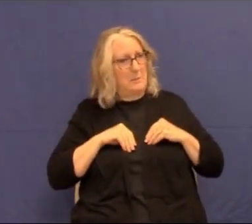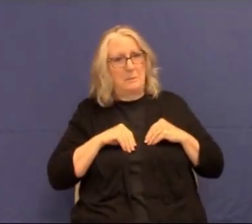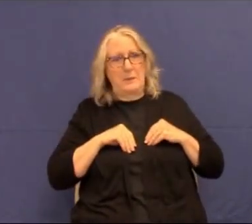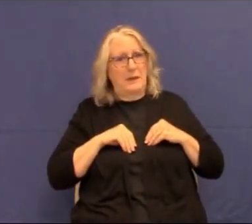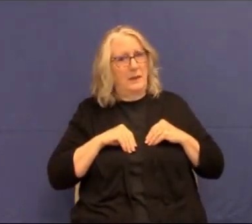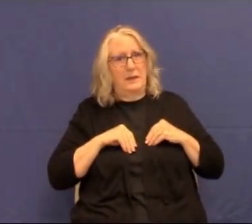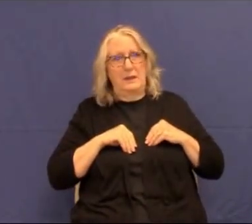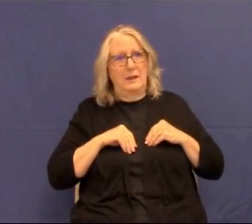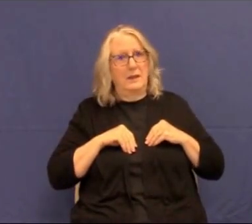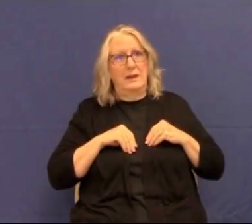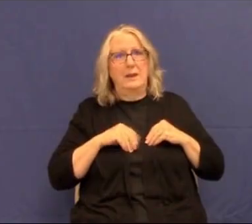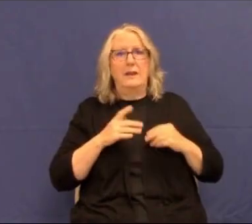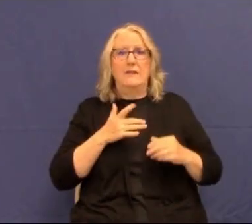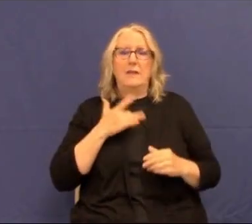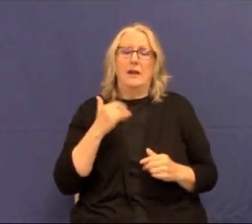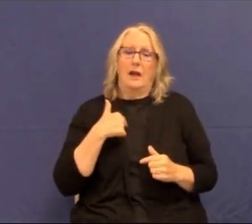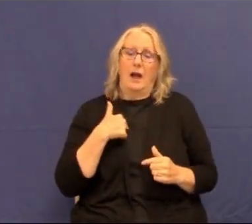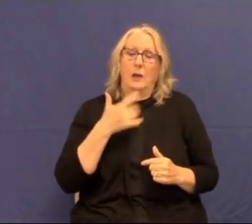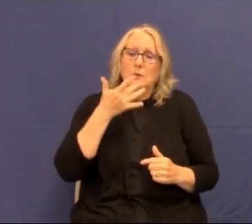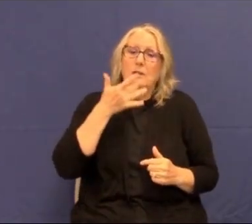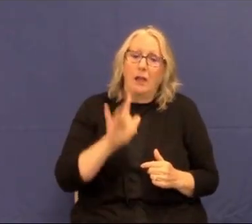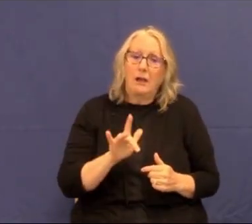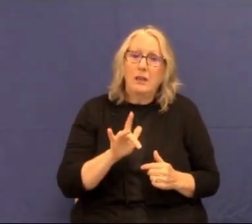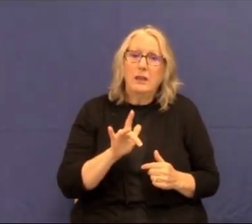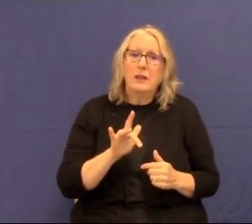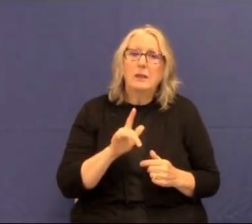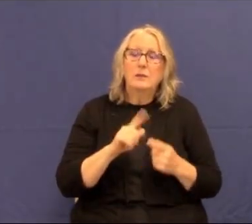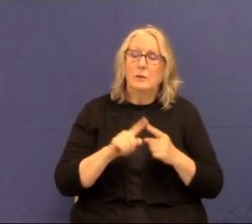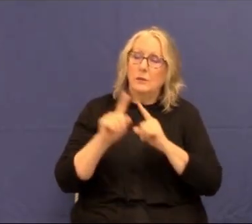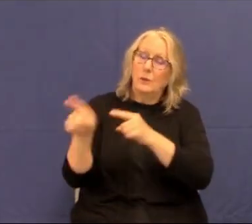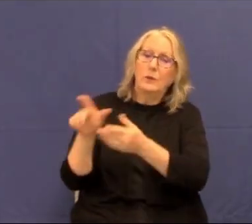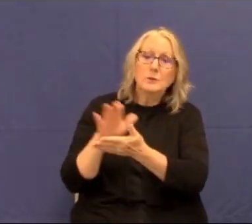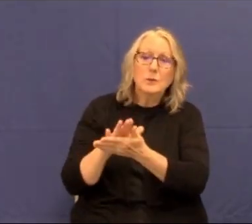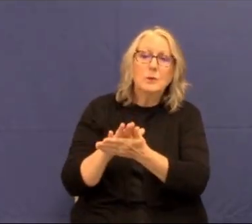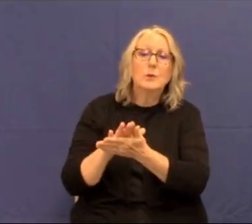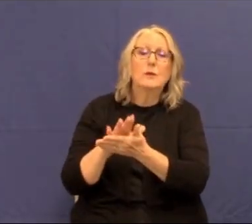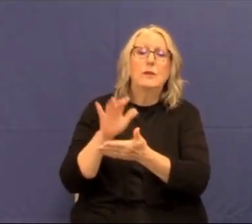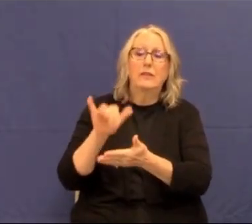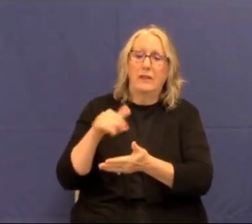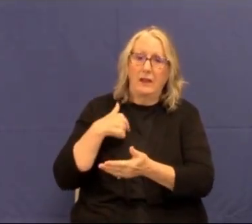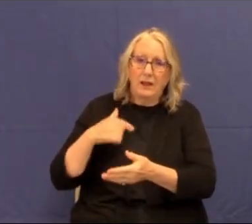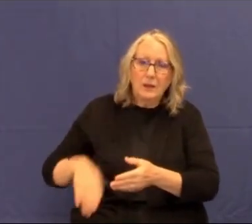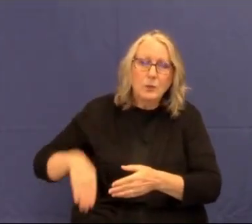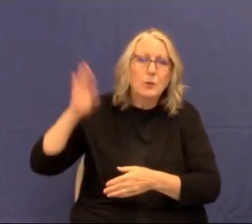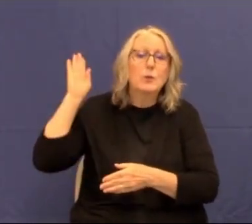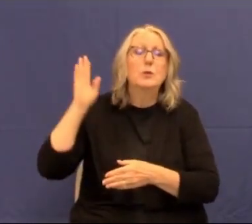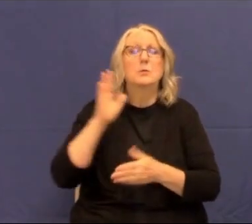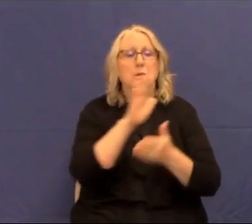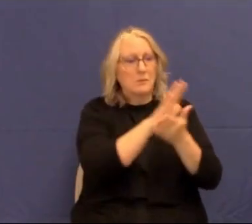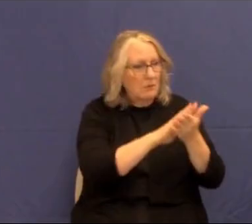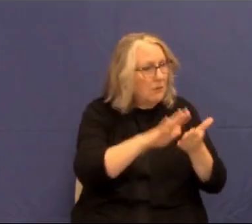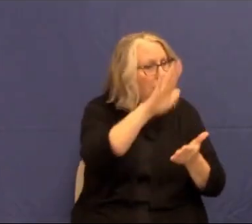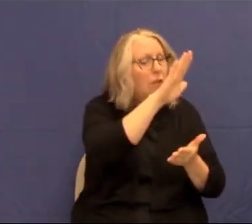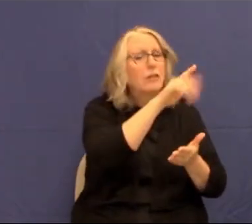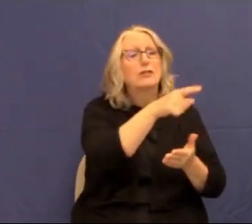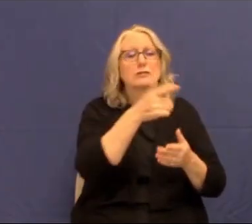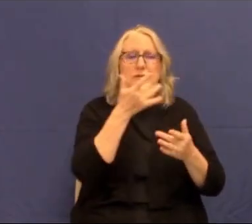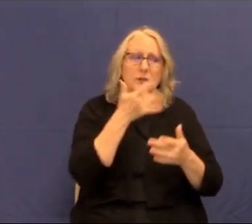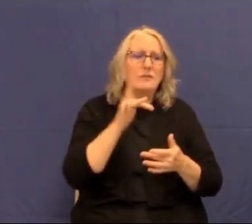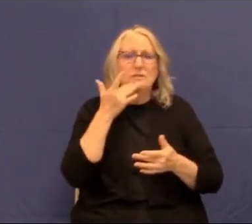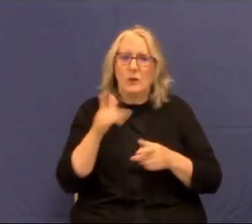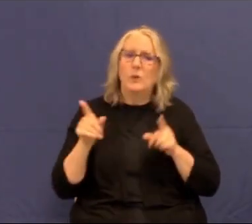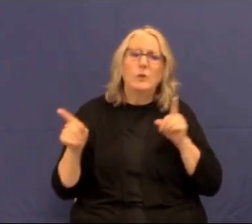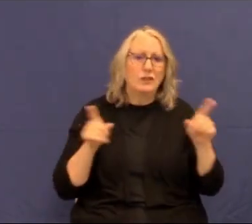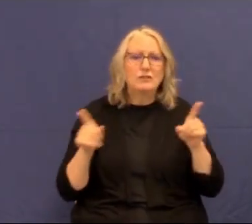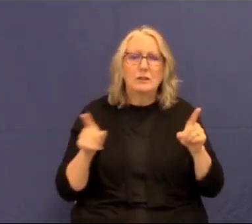not accepting, because I feel like I was very fortunate to go to the school that I did and to the college that I went